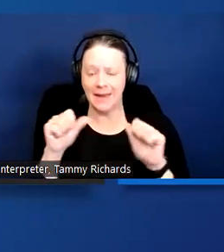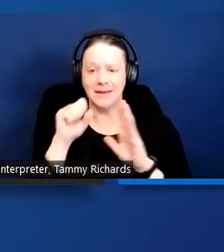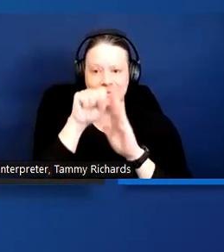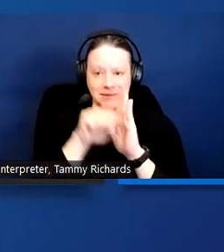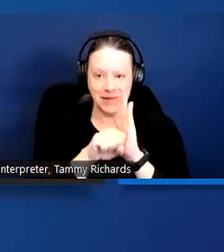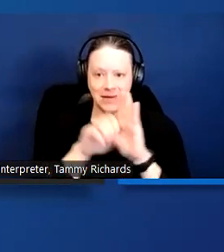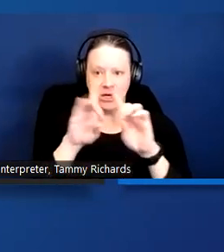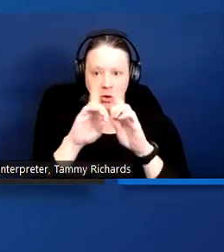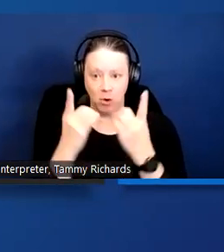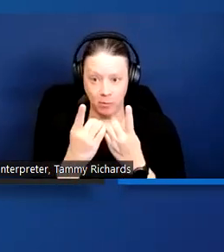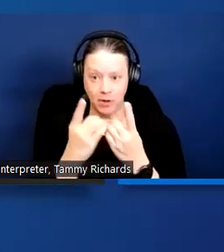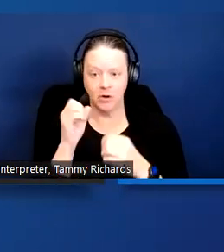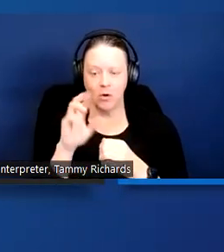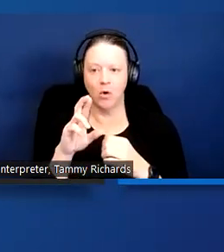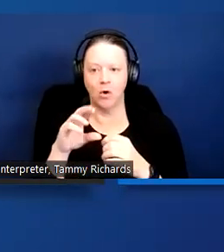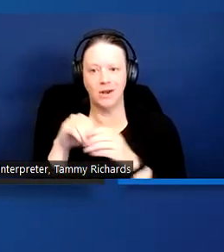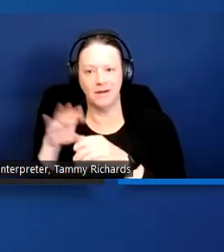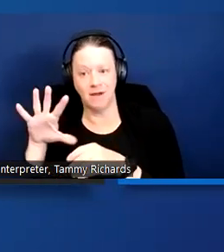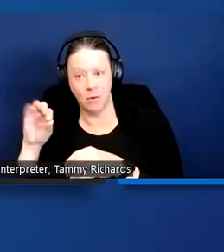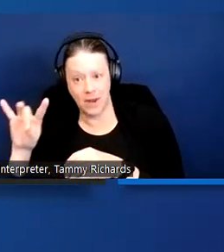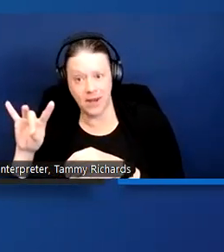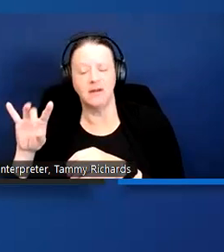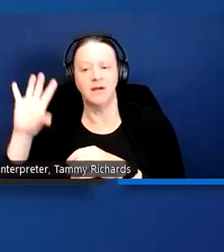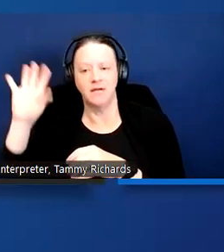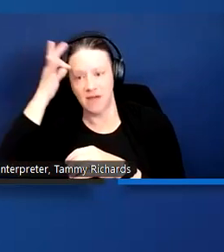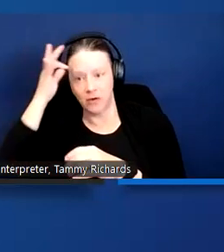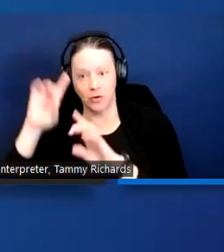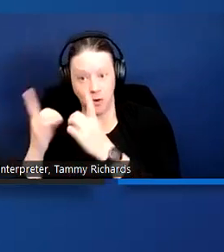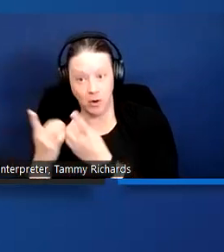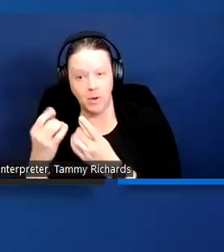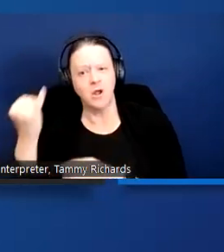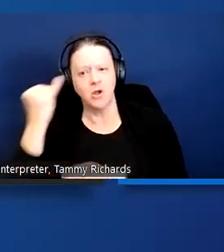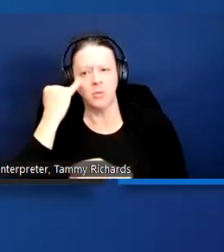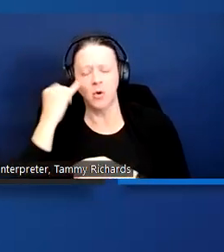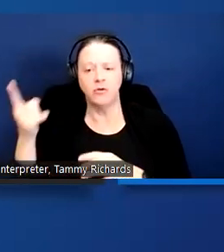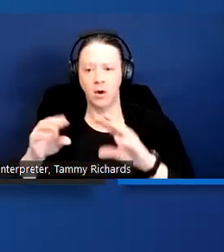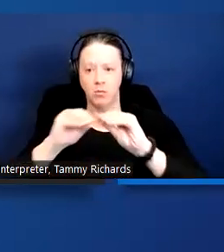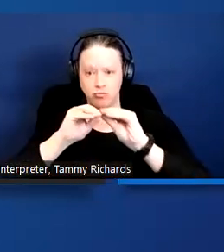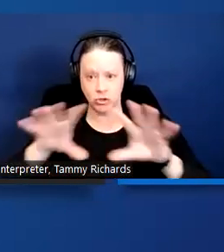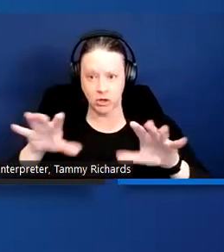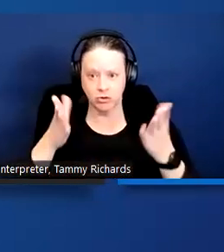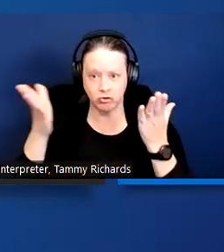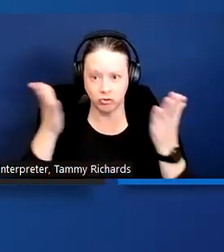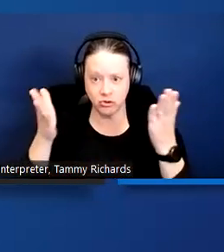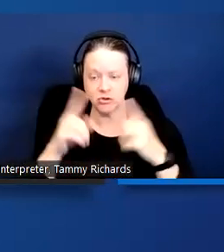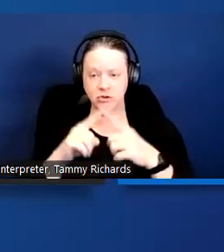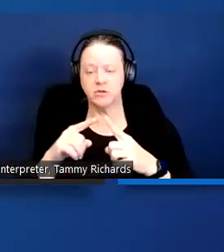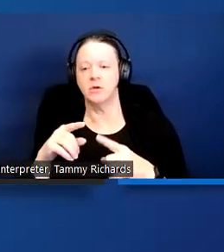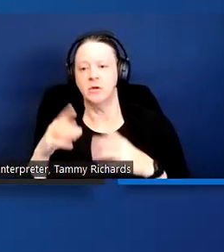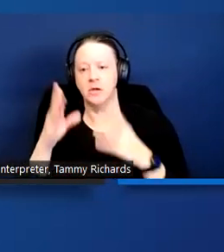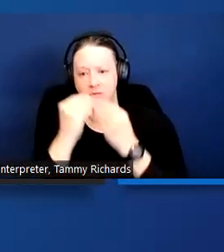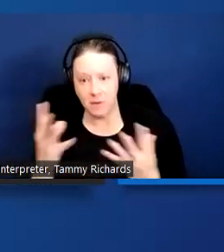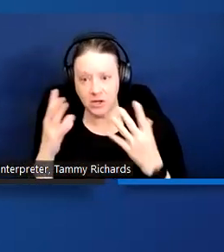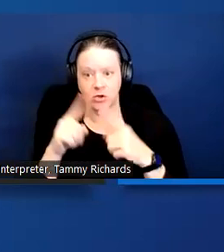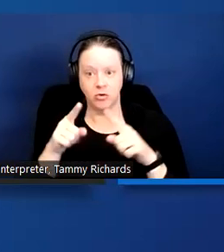department, or in the case of 508, any federal department, when they are putting out services or information to the public, they need